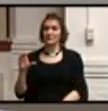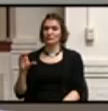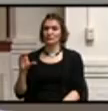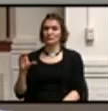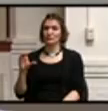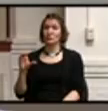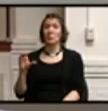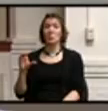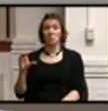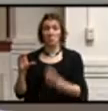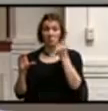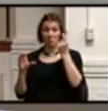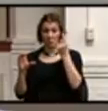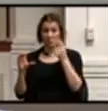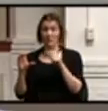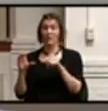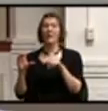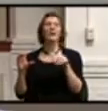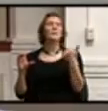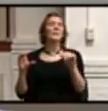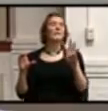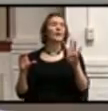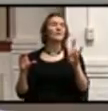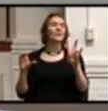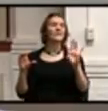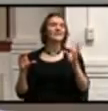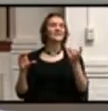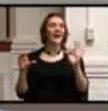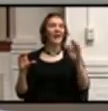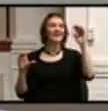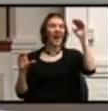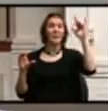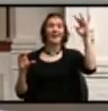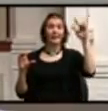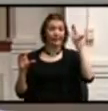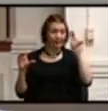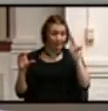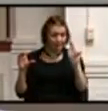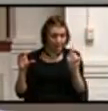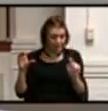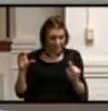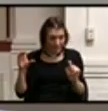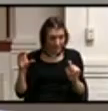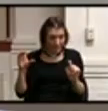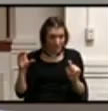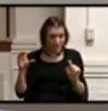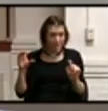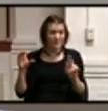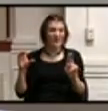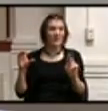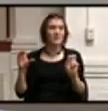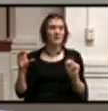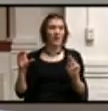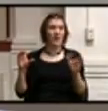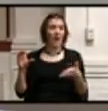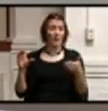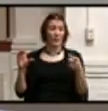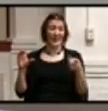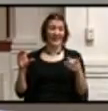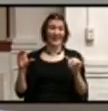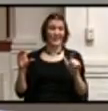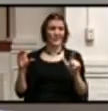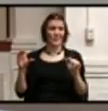$4,790,000. And that's a combination of the $4,769 at the top, and then if you drop down to under non-operating revenues, you'll